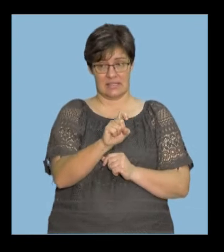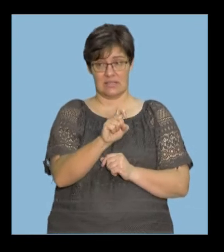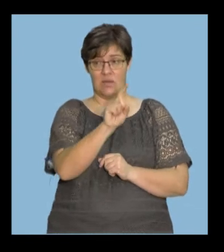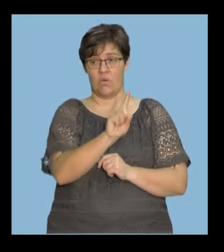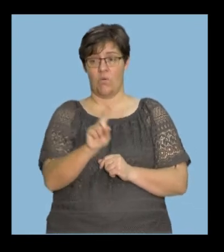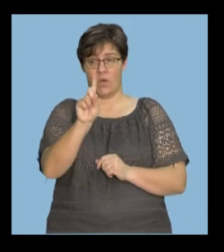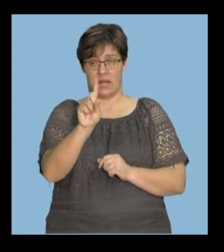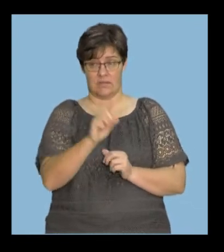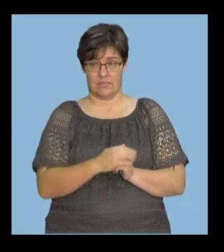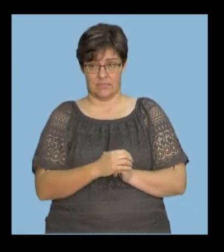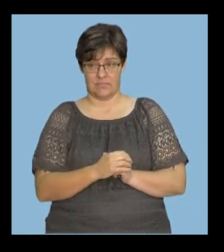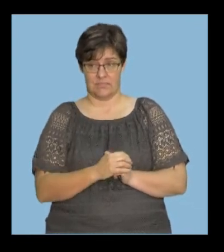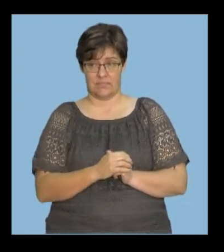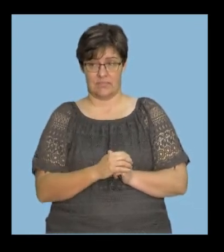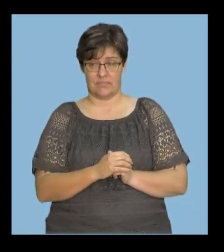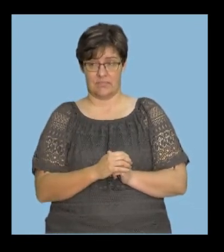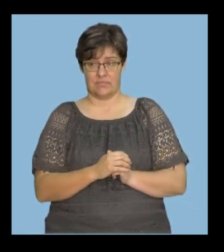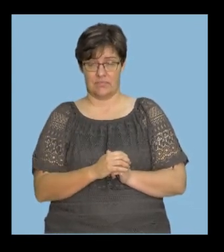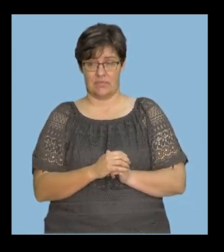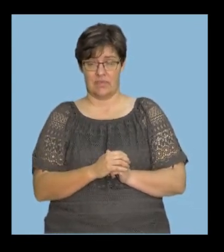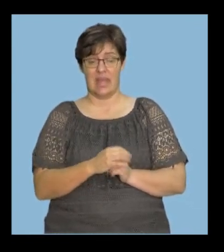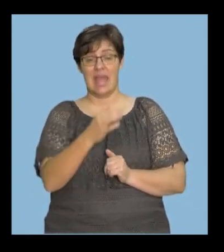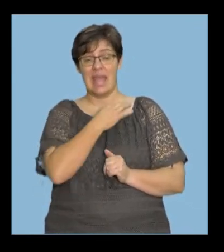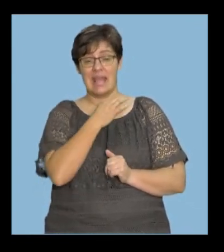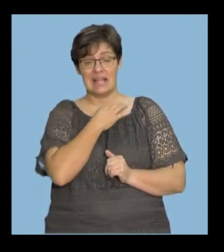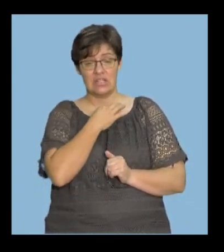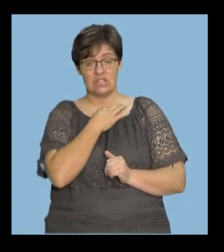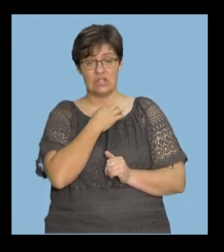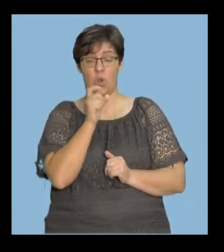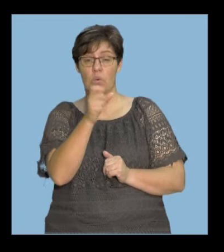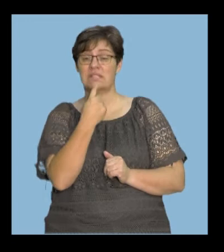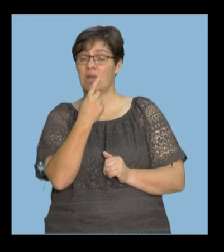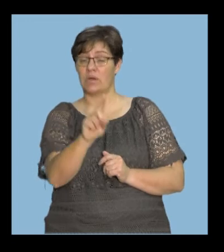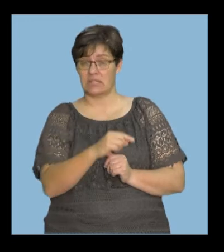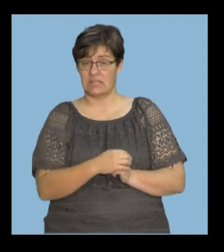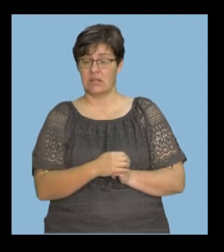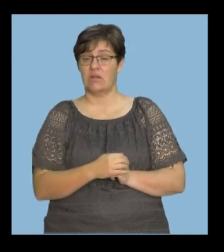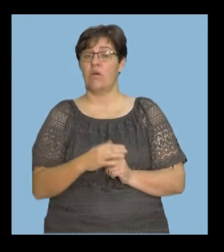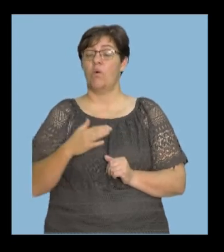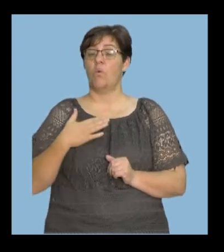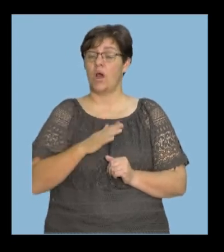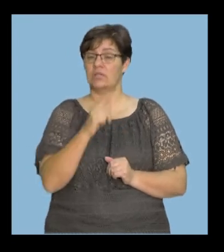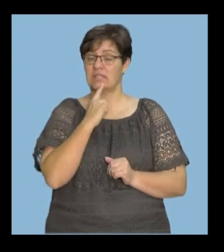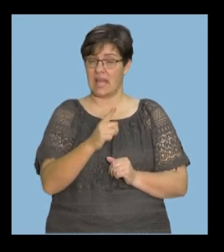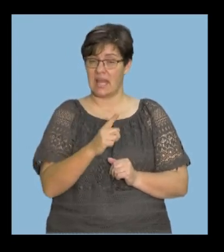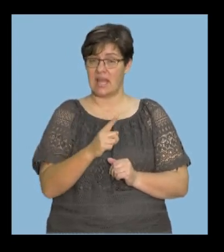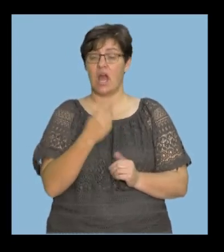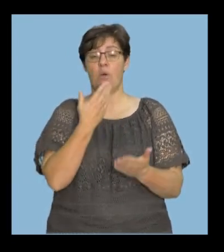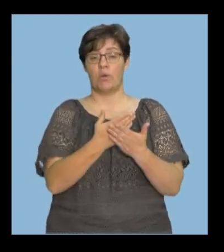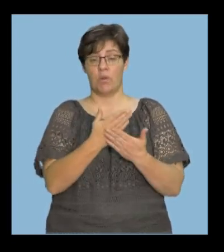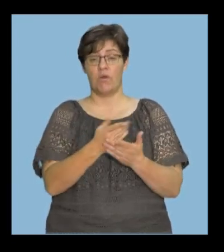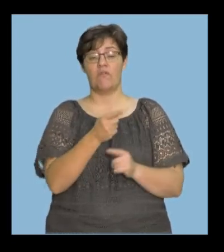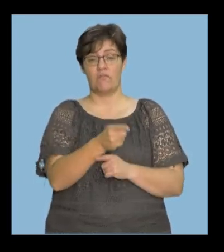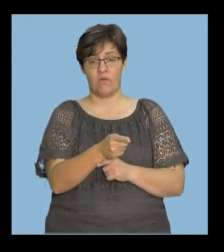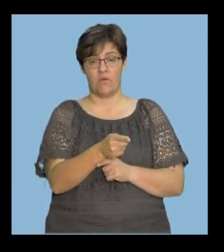Y. So remember this, the English word that we need to be saying is, we're wanting to calculate the probability